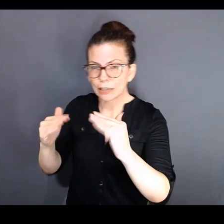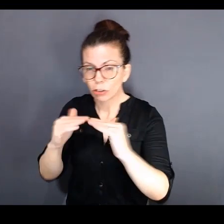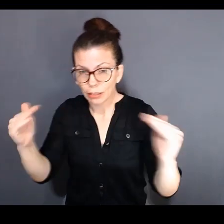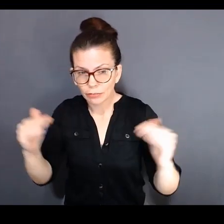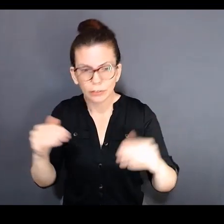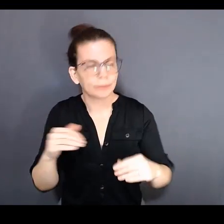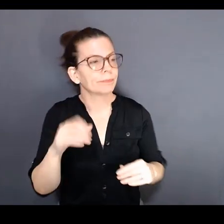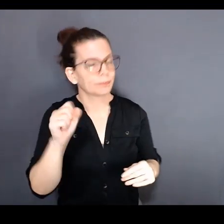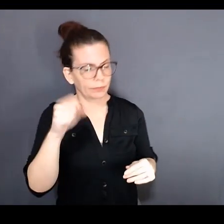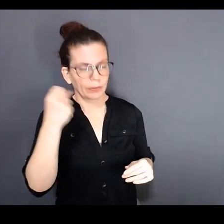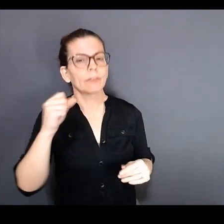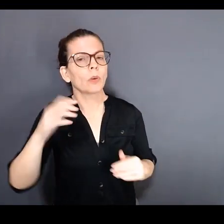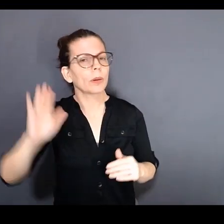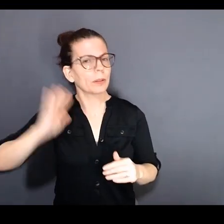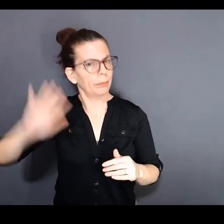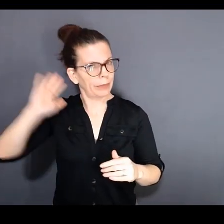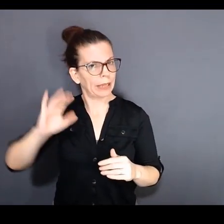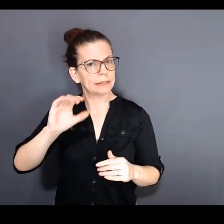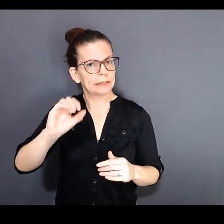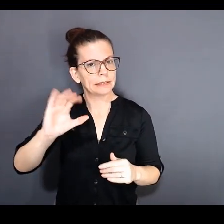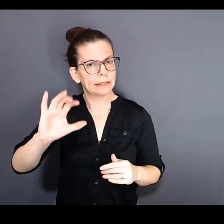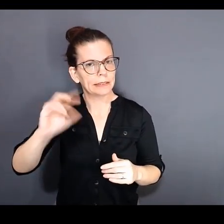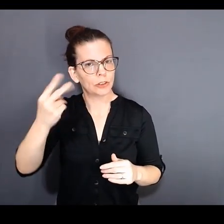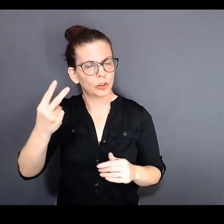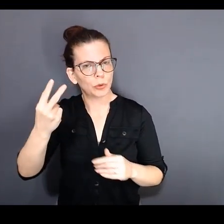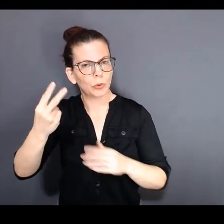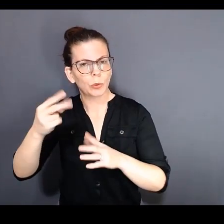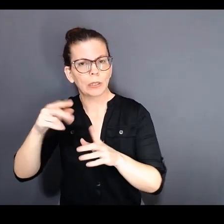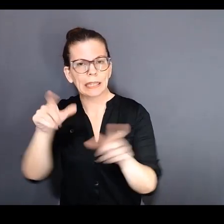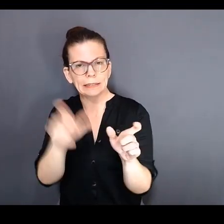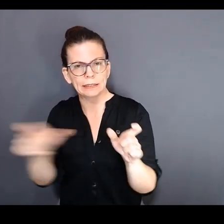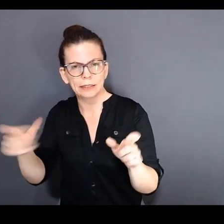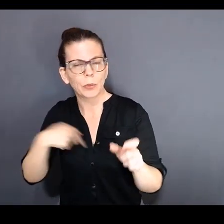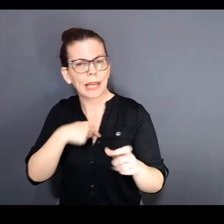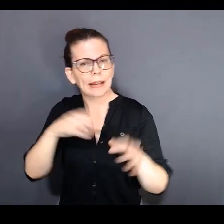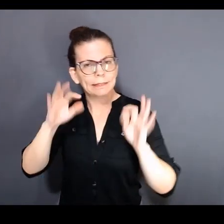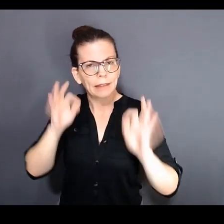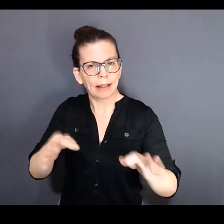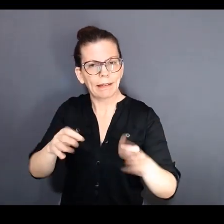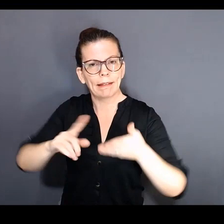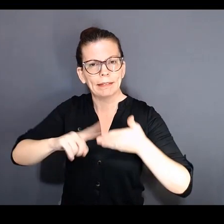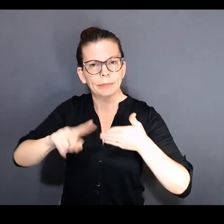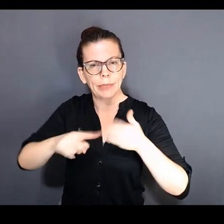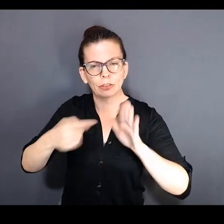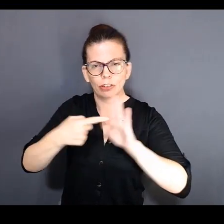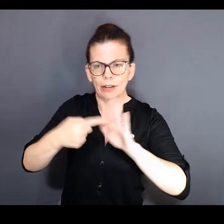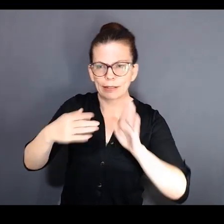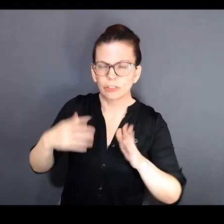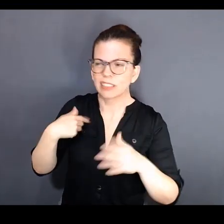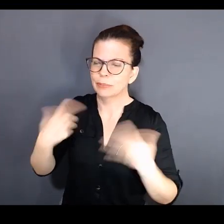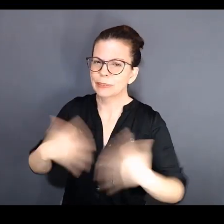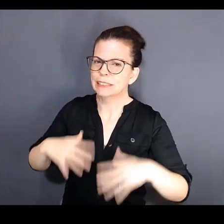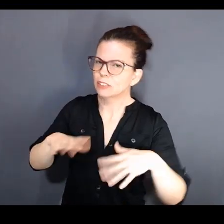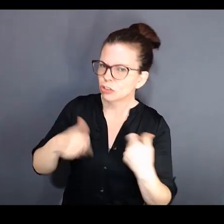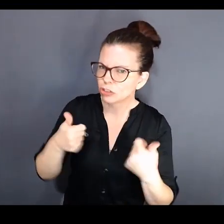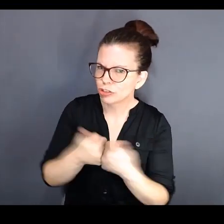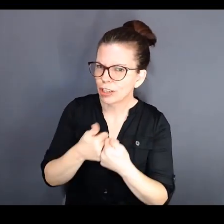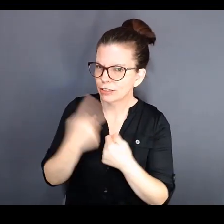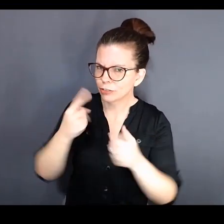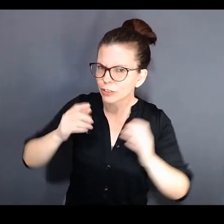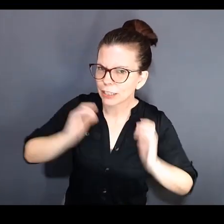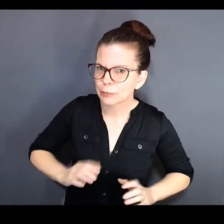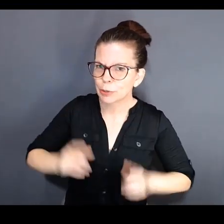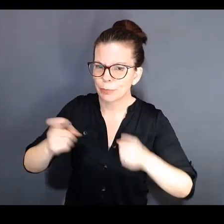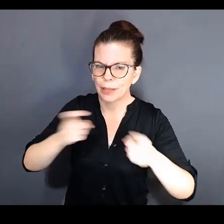the container level? Yeah, for EC2 instances in the past, we had a dedicated inspector agent, and that's was a